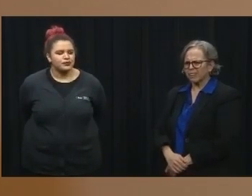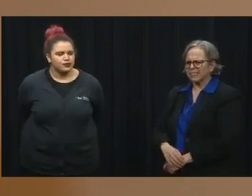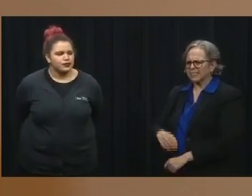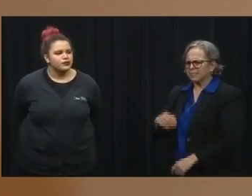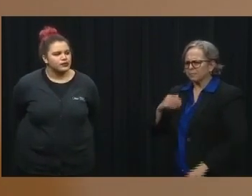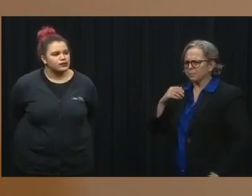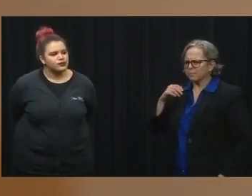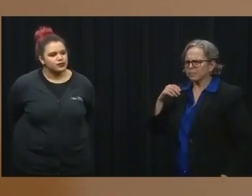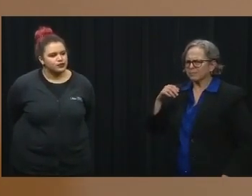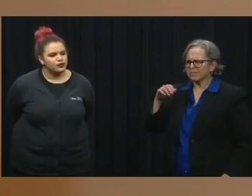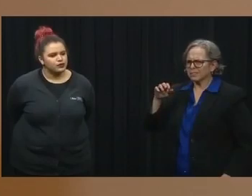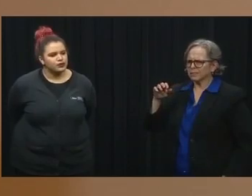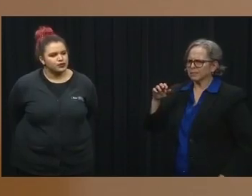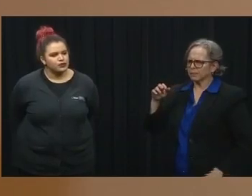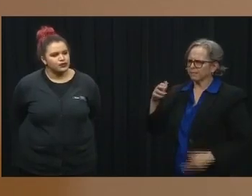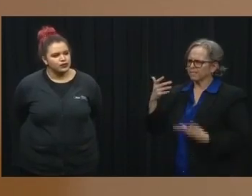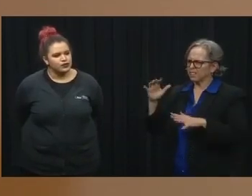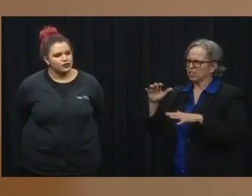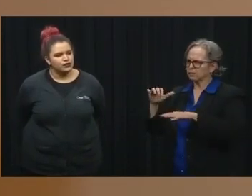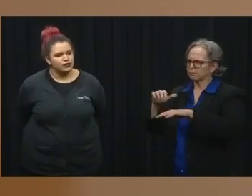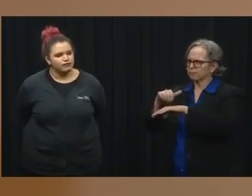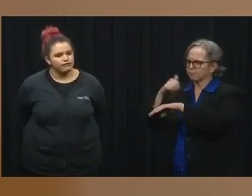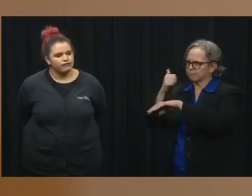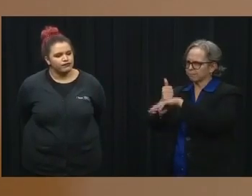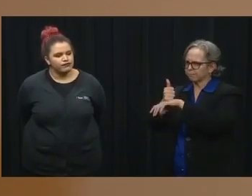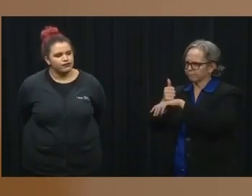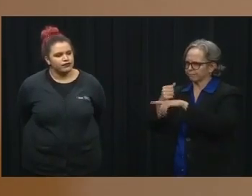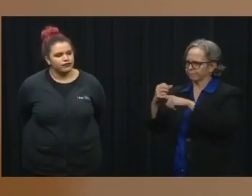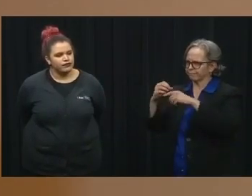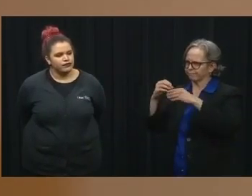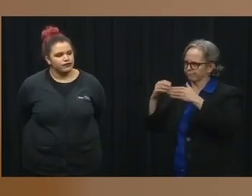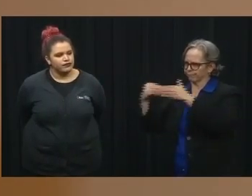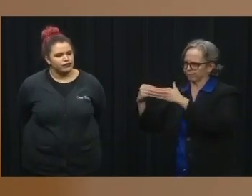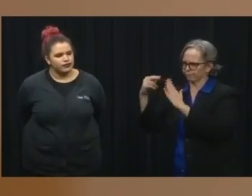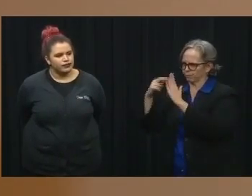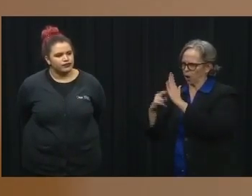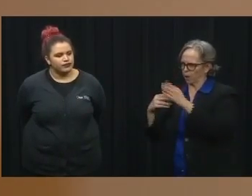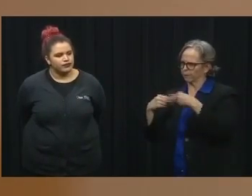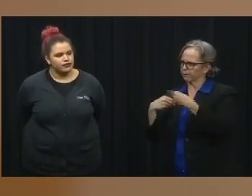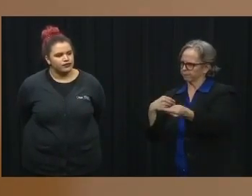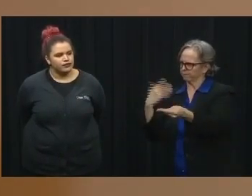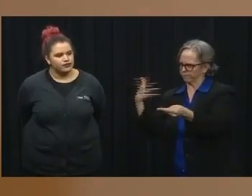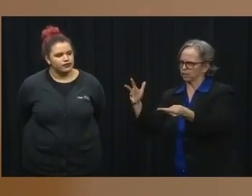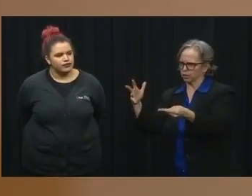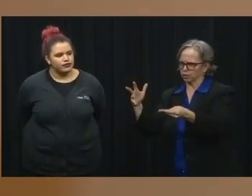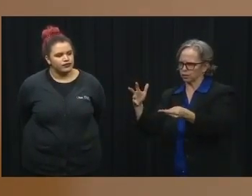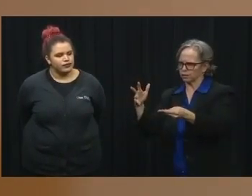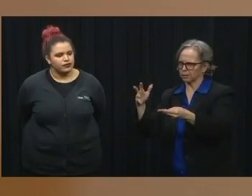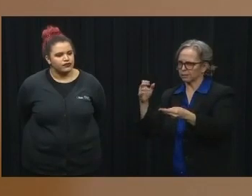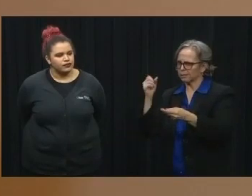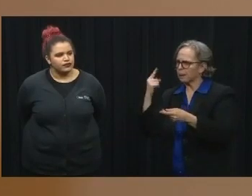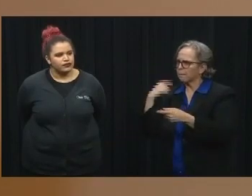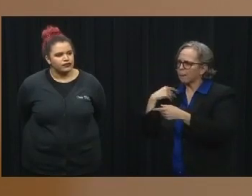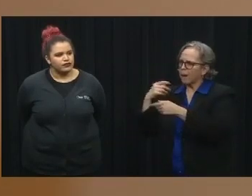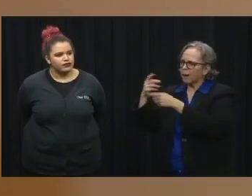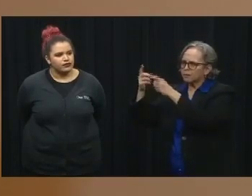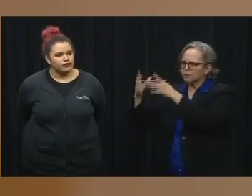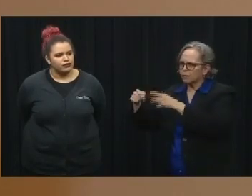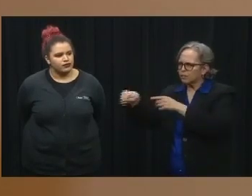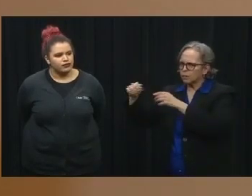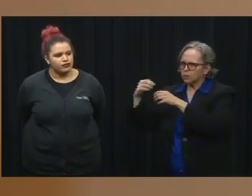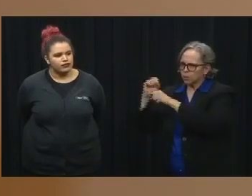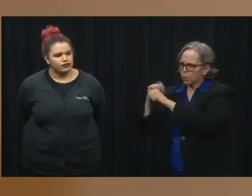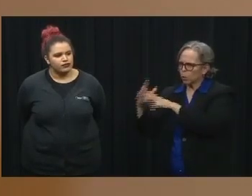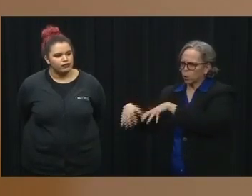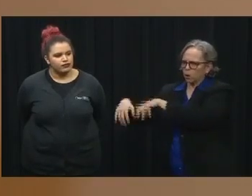set of guidance that is helping. My fellow director, Dr. Maureen Corcoran, has been spearheading that alongside